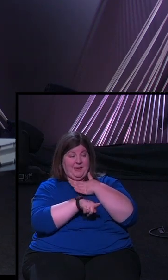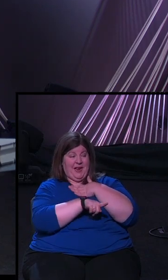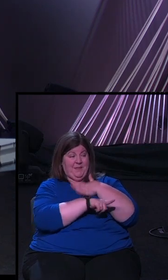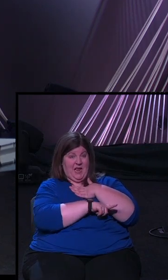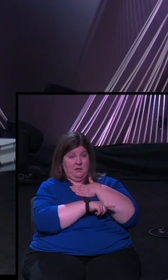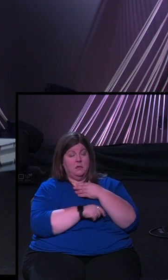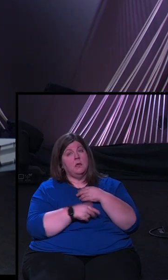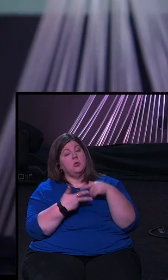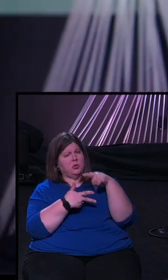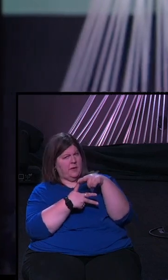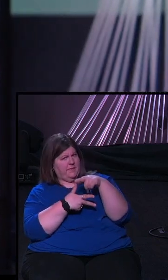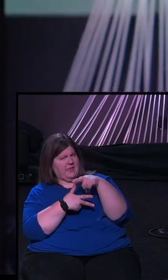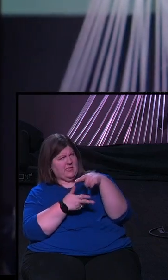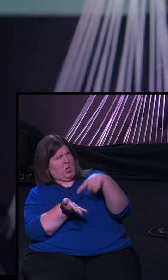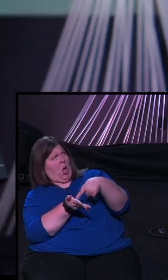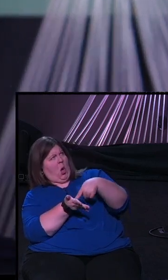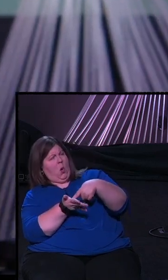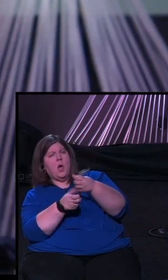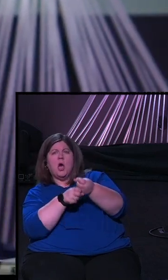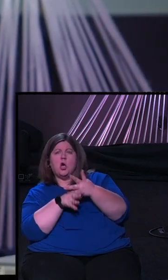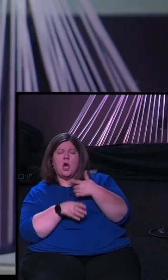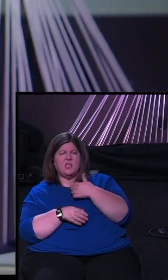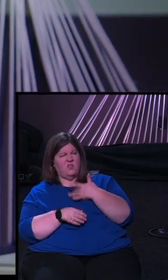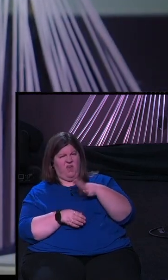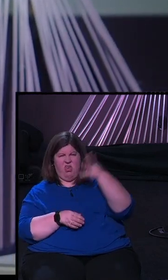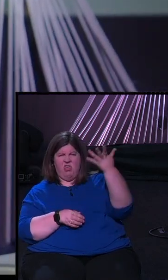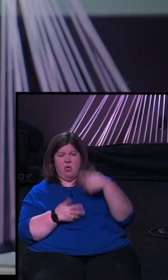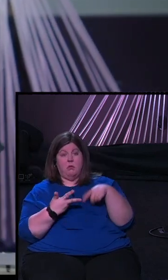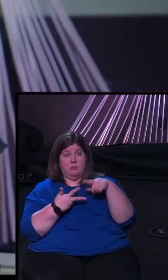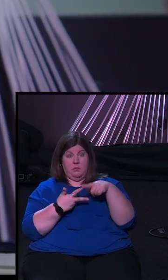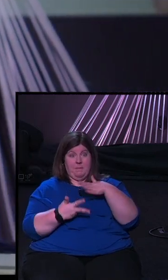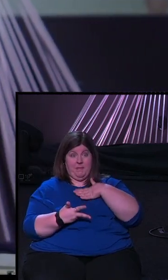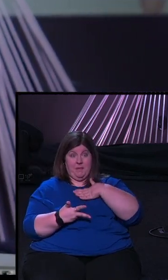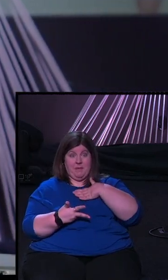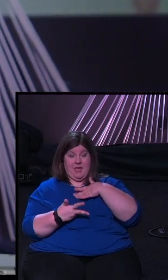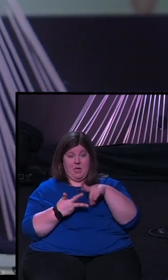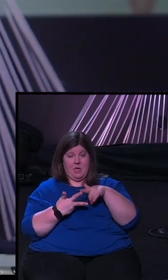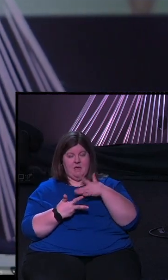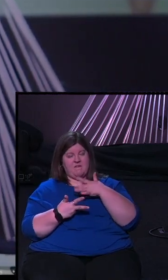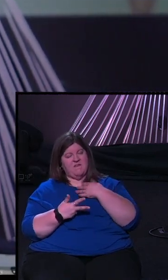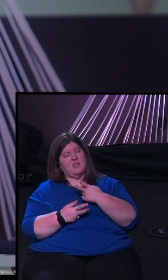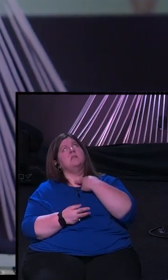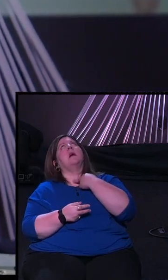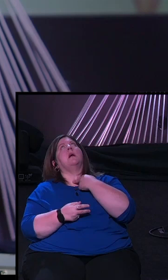entitlement leads us to resentment, you know what ownership leads us to? Bondage. I've been waiting to do